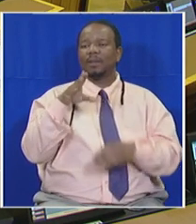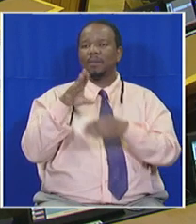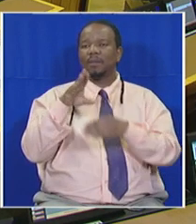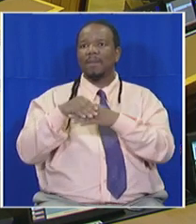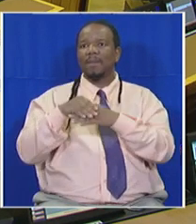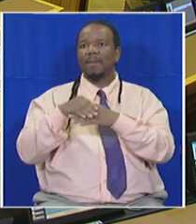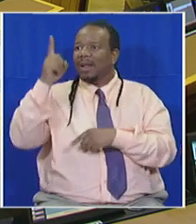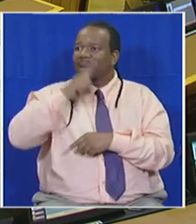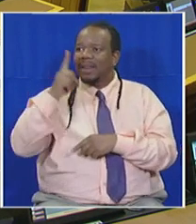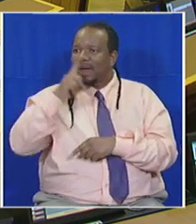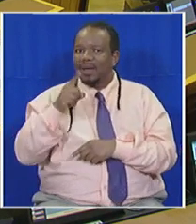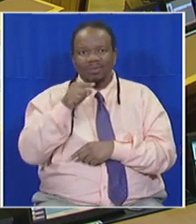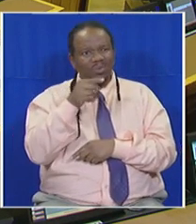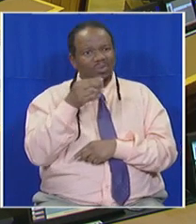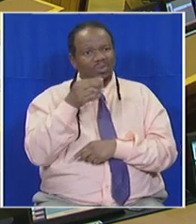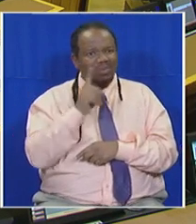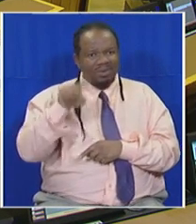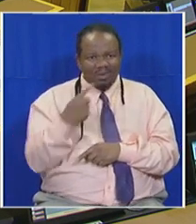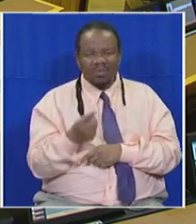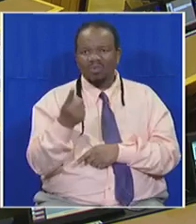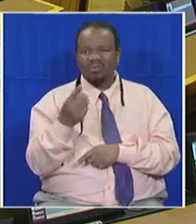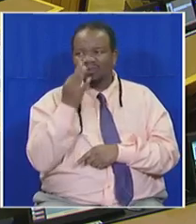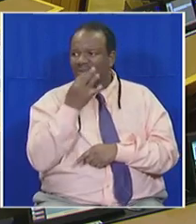You can't say he's lying.